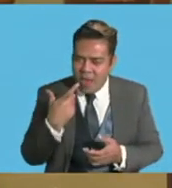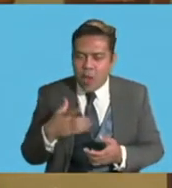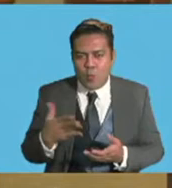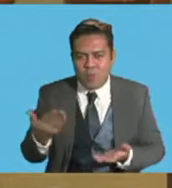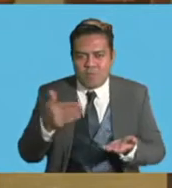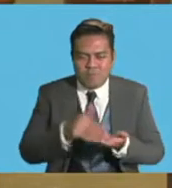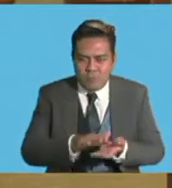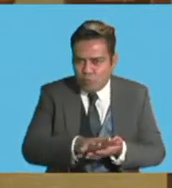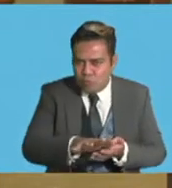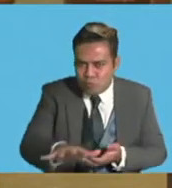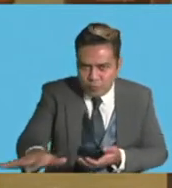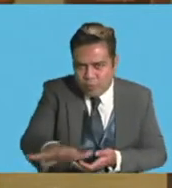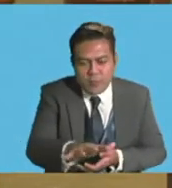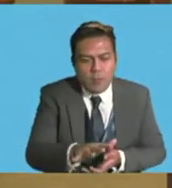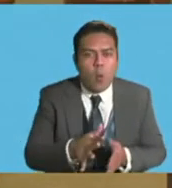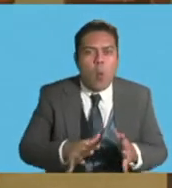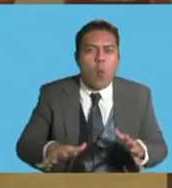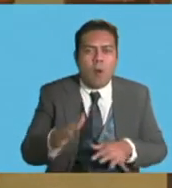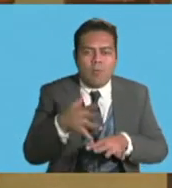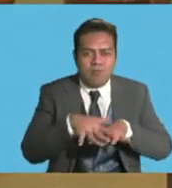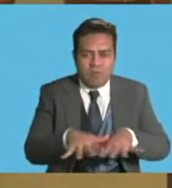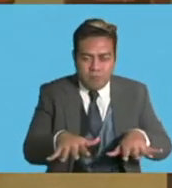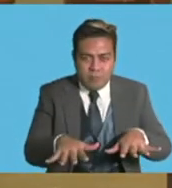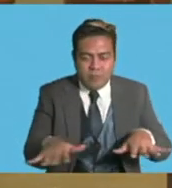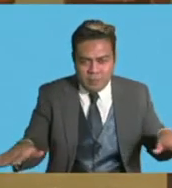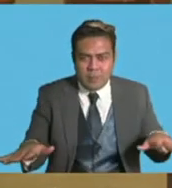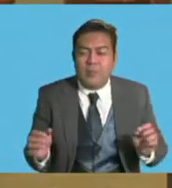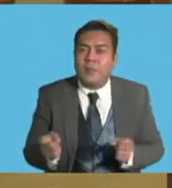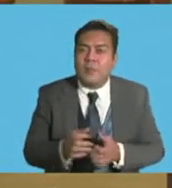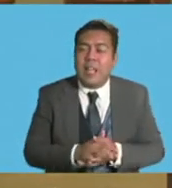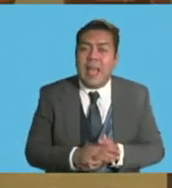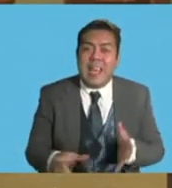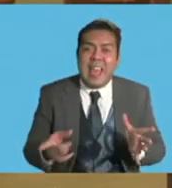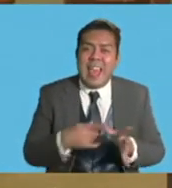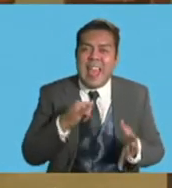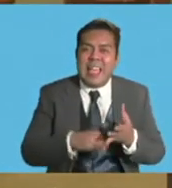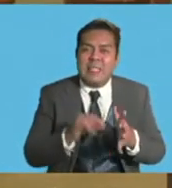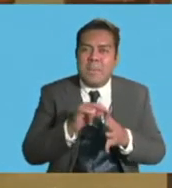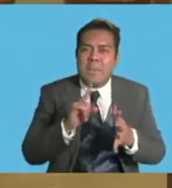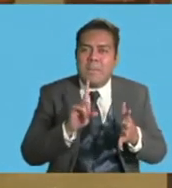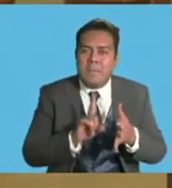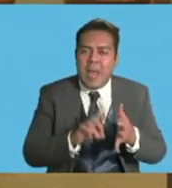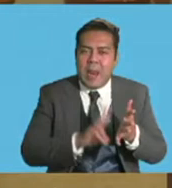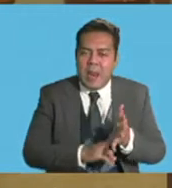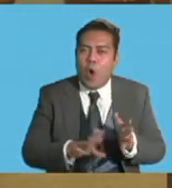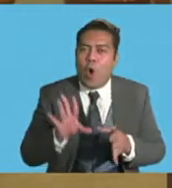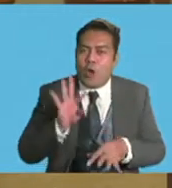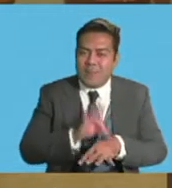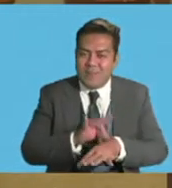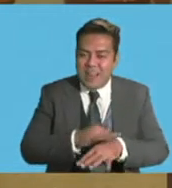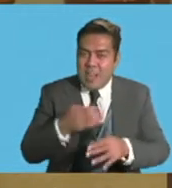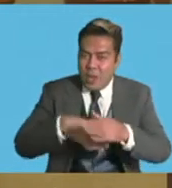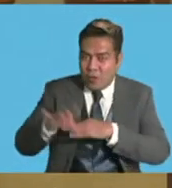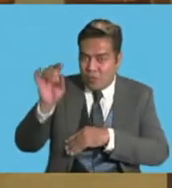further consolidated by the Fiji First Government and Aspen Hospitals of Australia. Mr. Speaker,